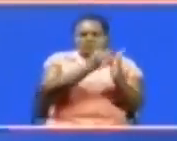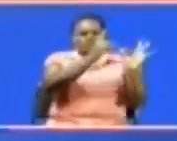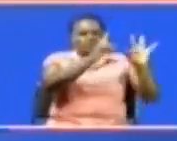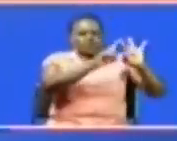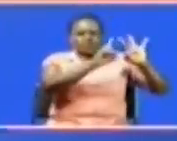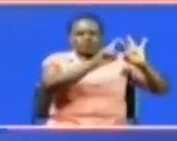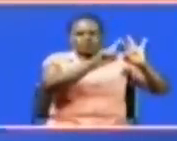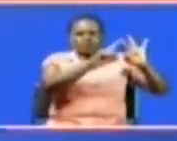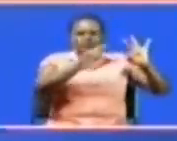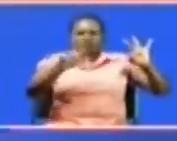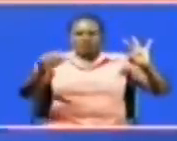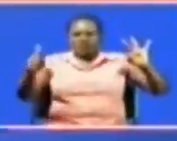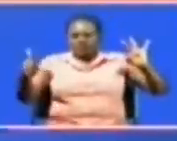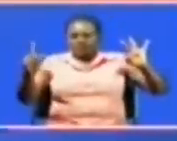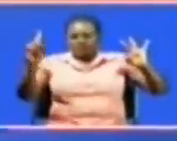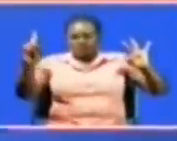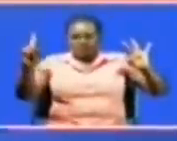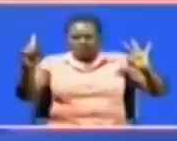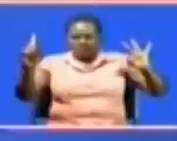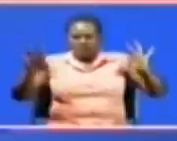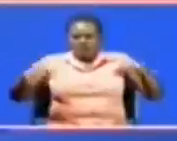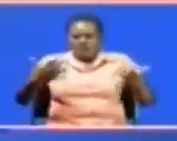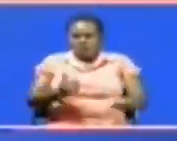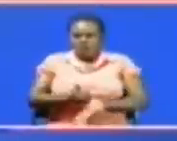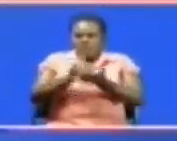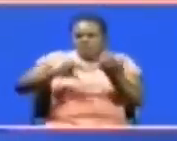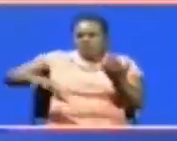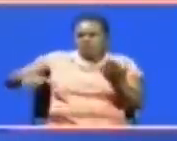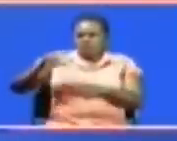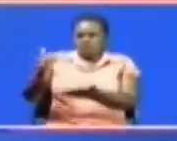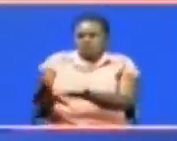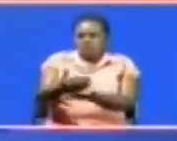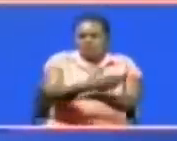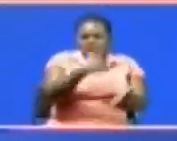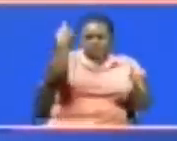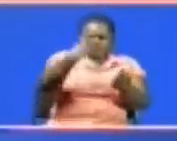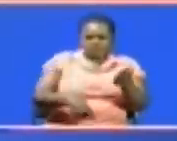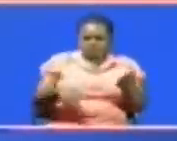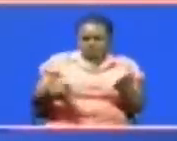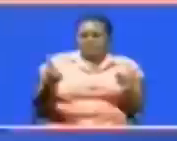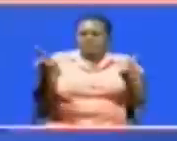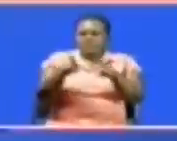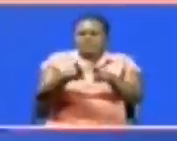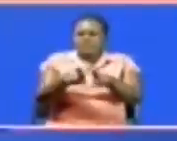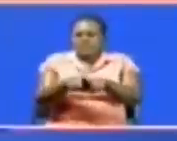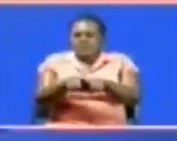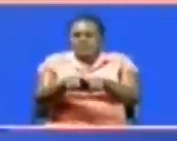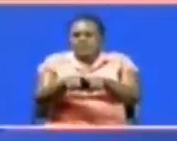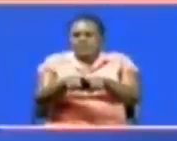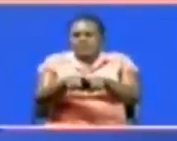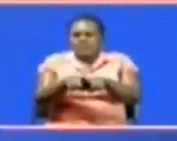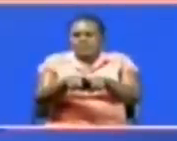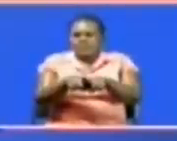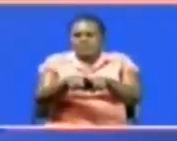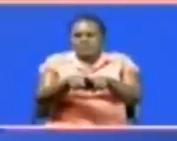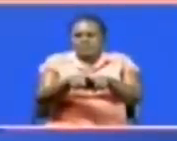have two other objectives: one on just how to help counties raise enough revenues for themselves, but also to apply good stewardship in terms of the